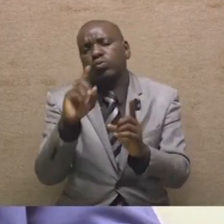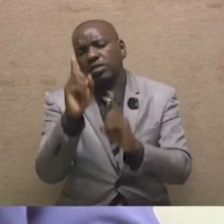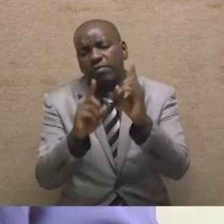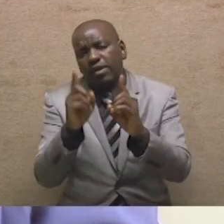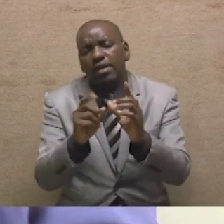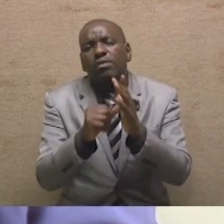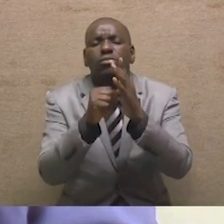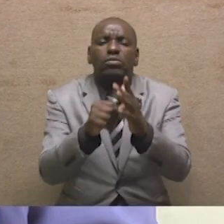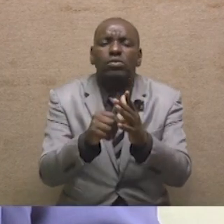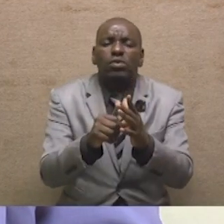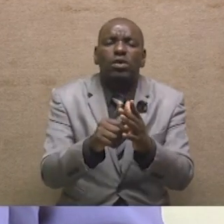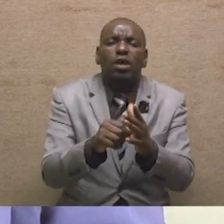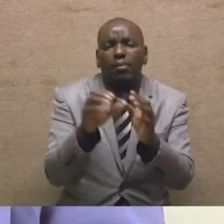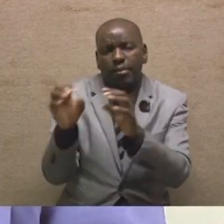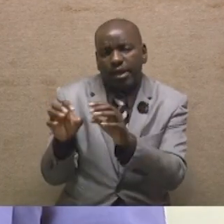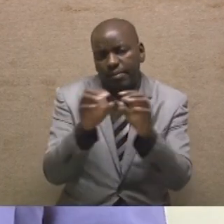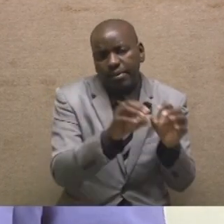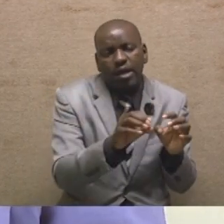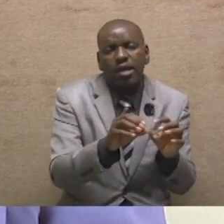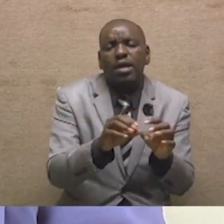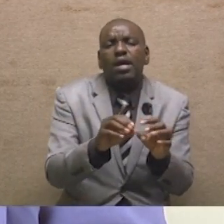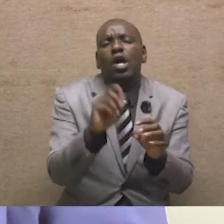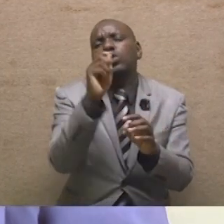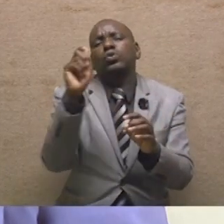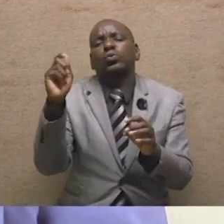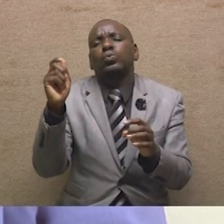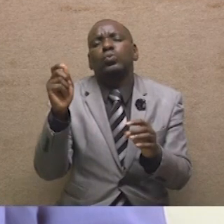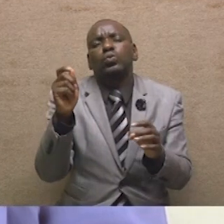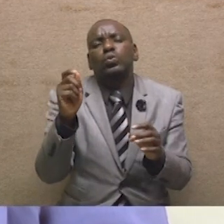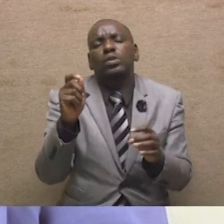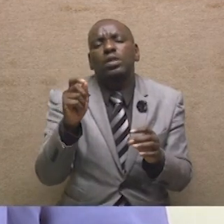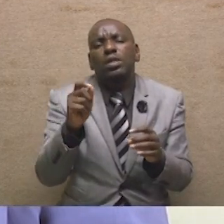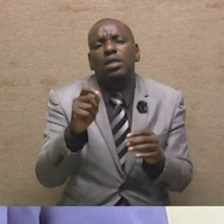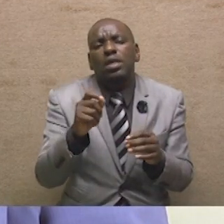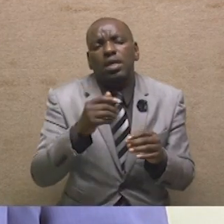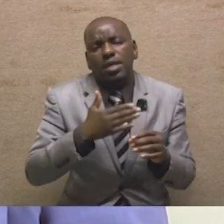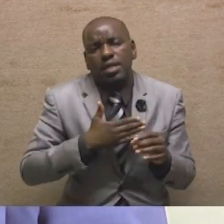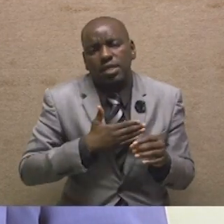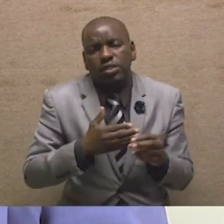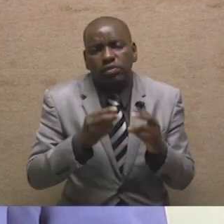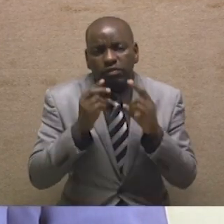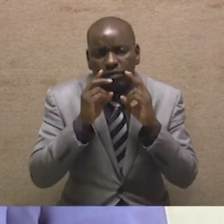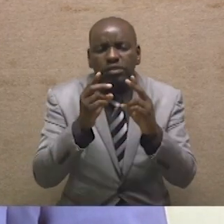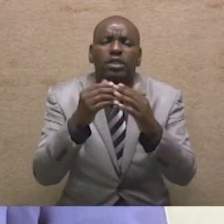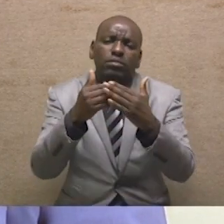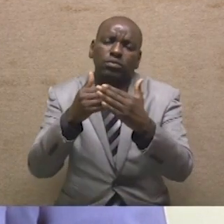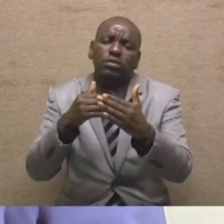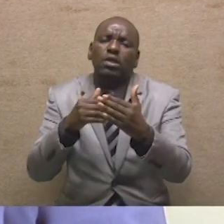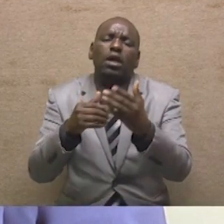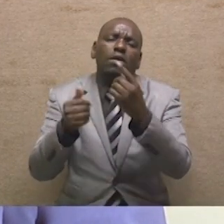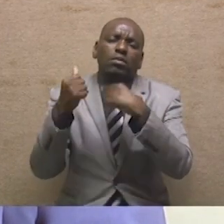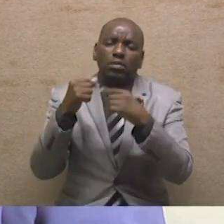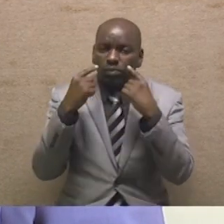already alluded to. So the categorization of schools needs to be revisited